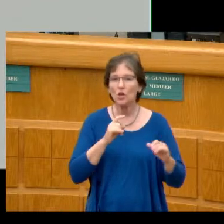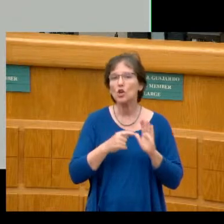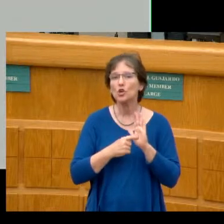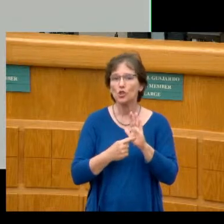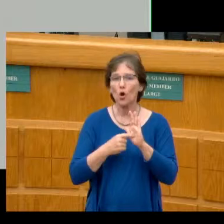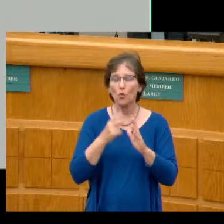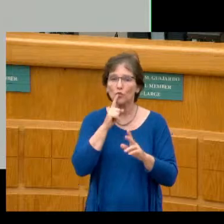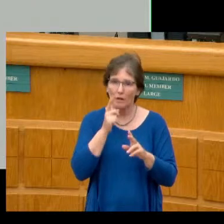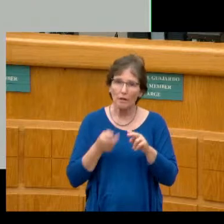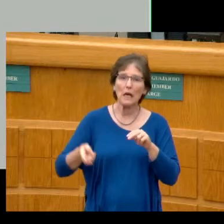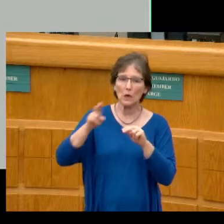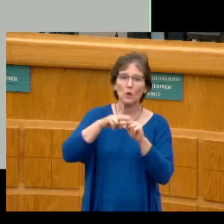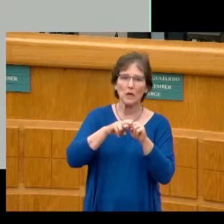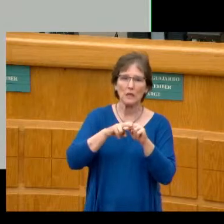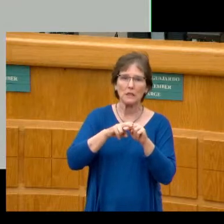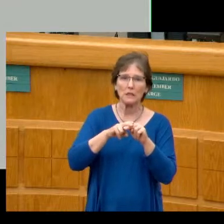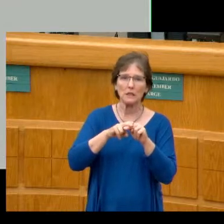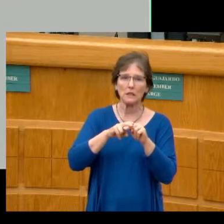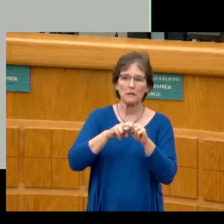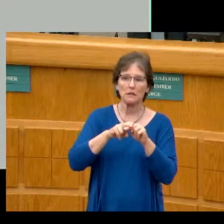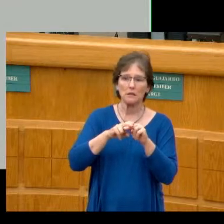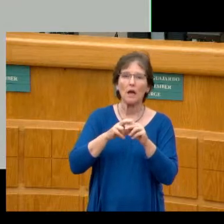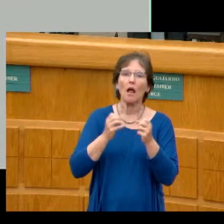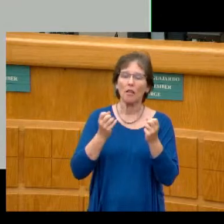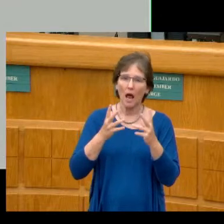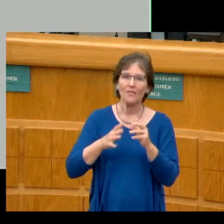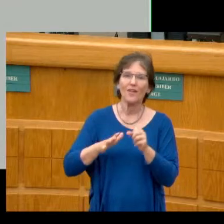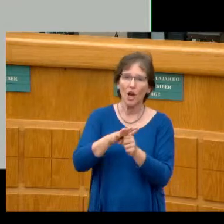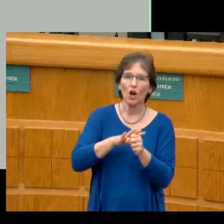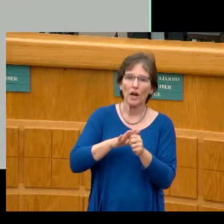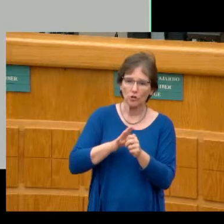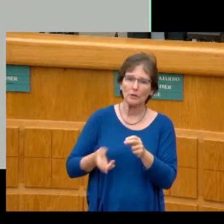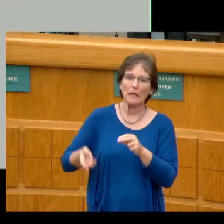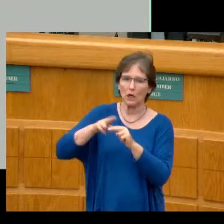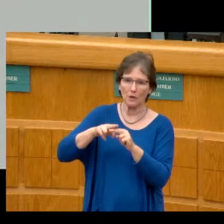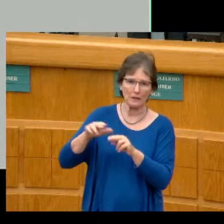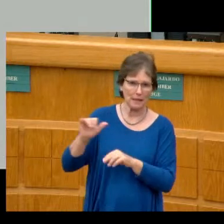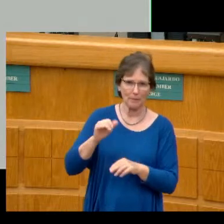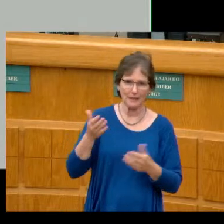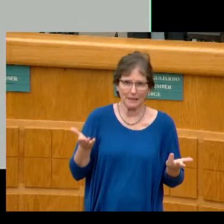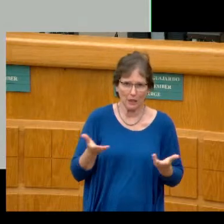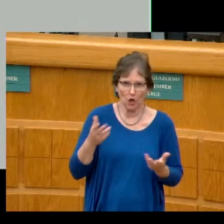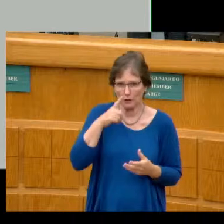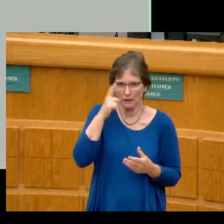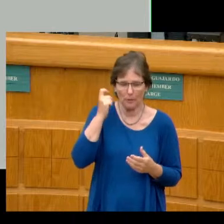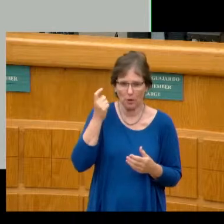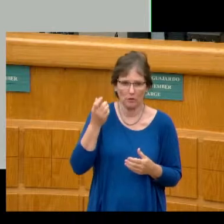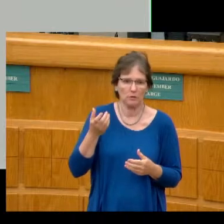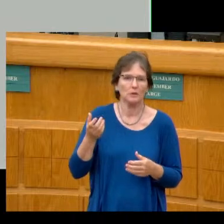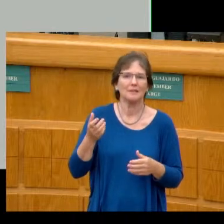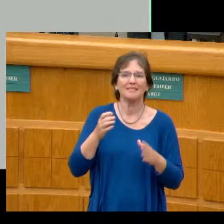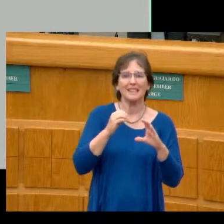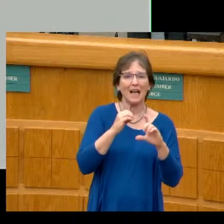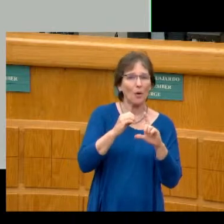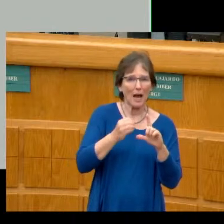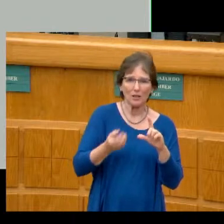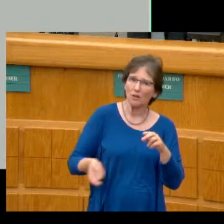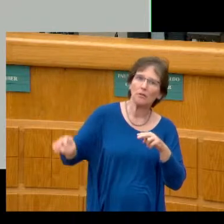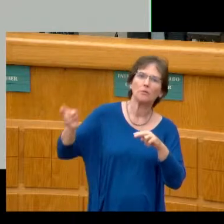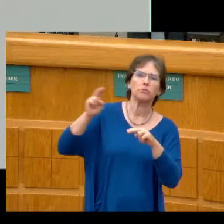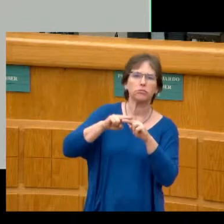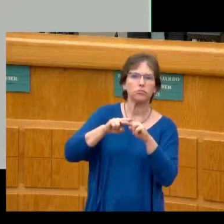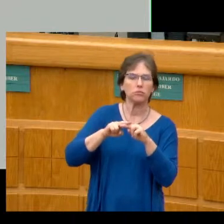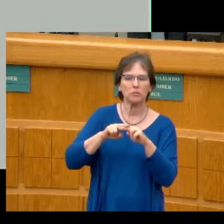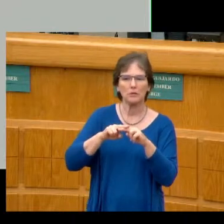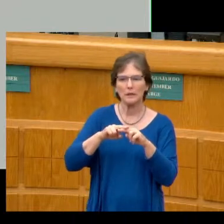You can also see here how we compare to the rest of the state of Texas. We're here in South Texas in this gold line, but I'll